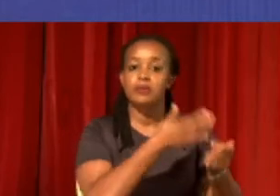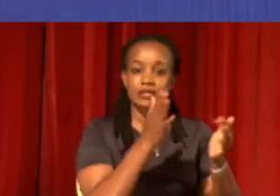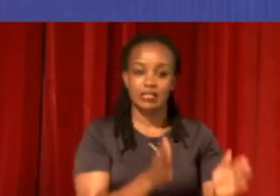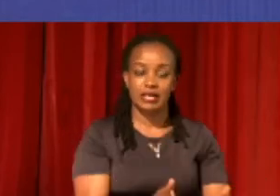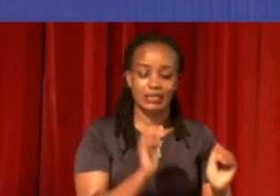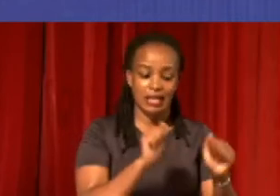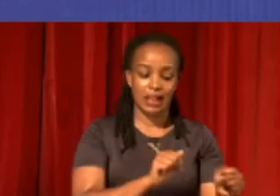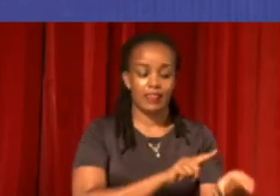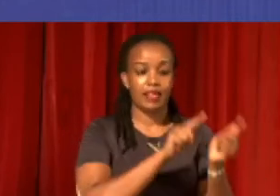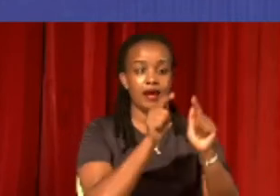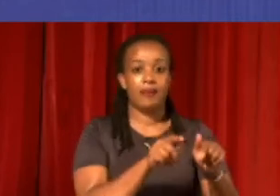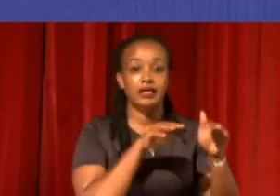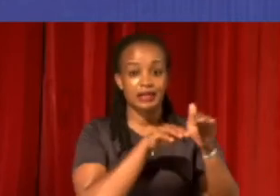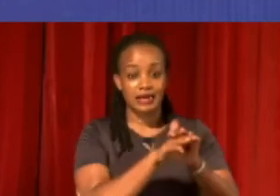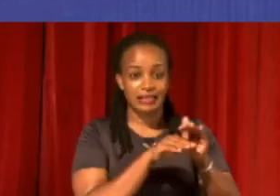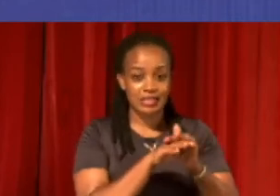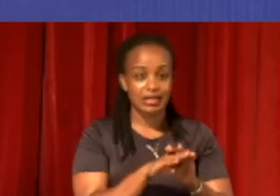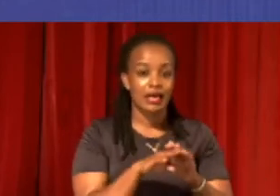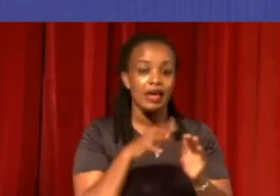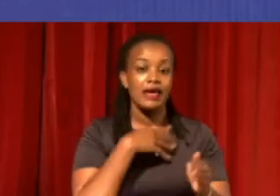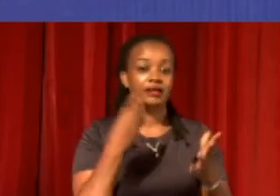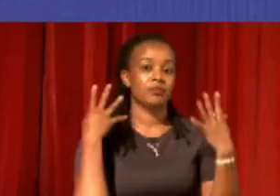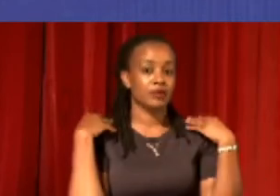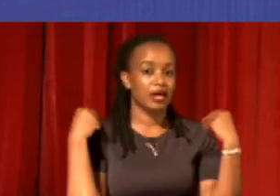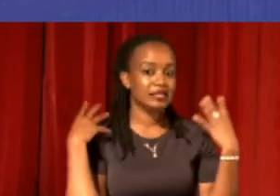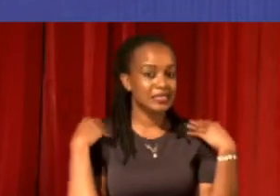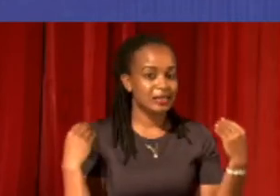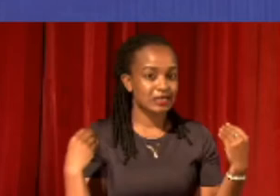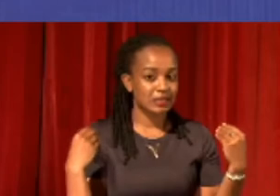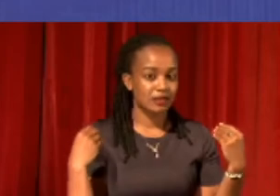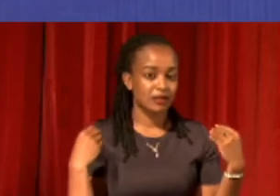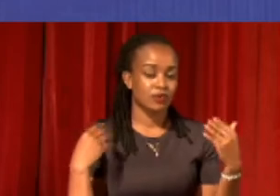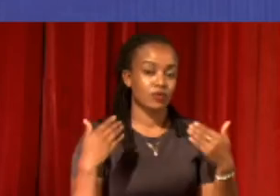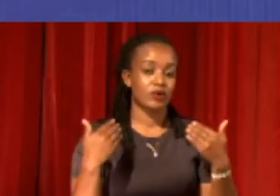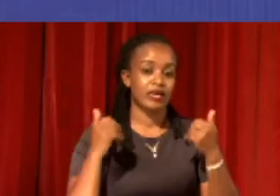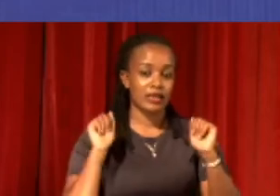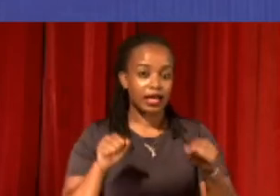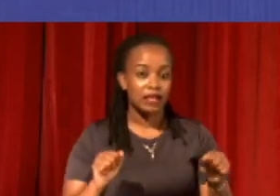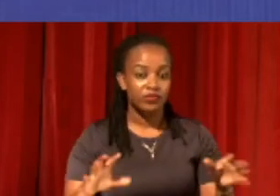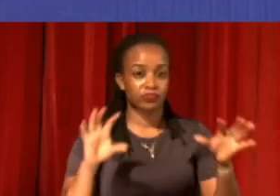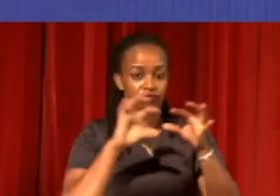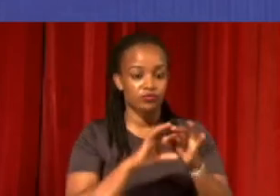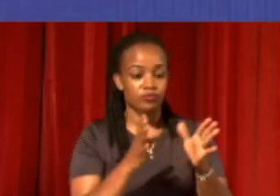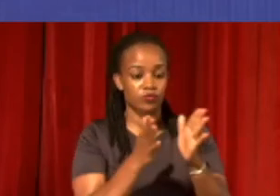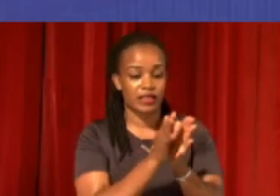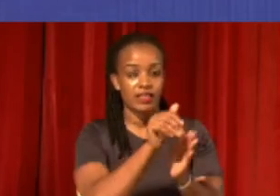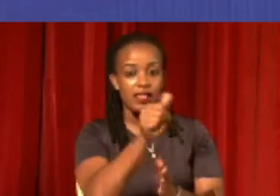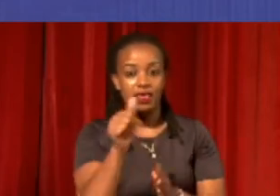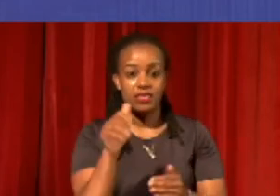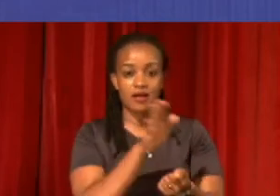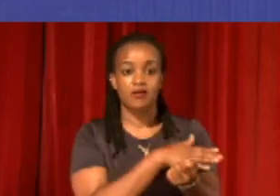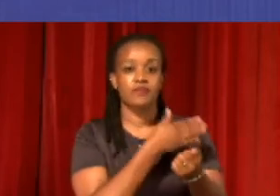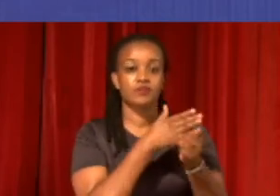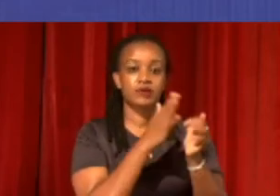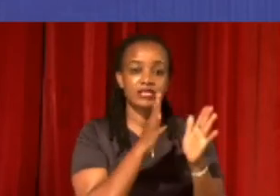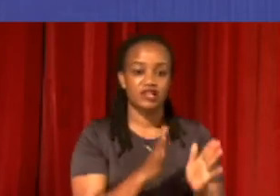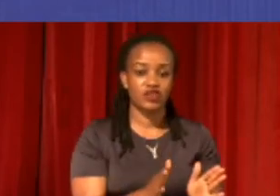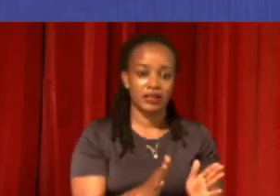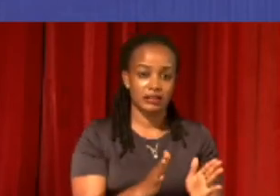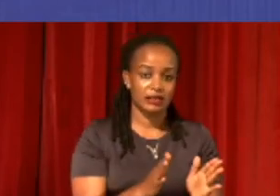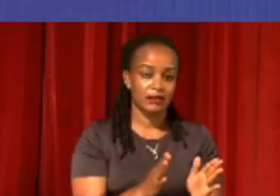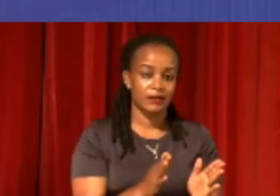access and be able to practice. Okay. We are able to link them with other musicians, preferably those who are maybe at a slightly